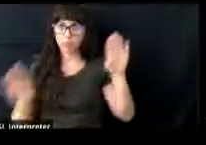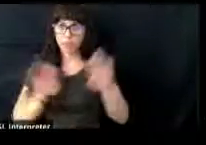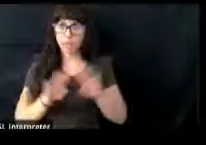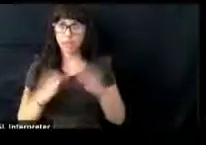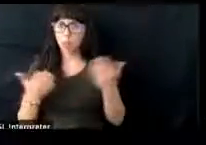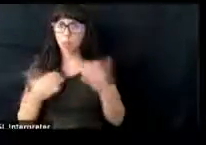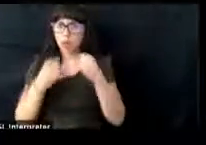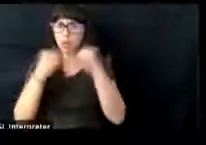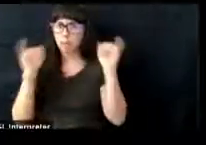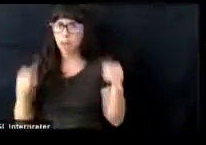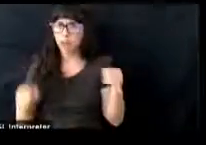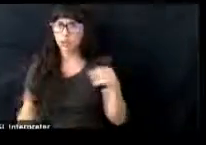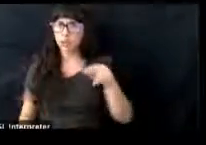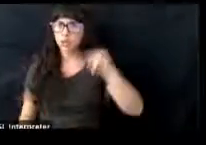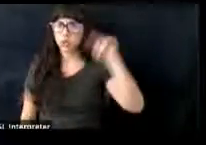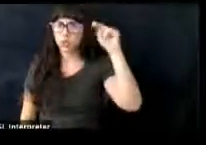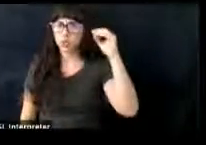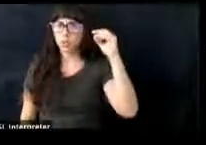and south?